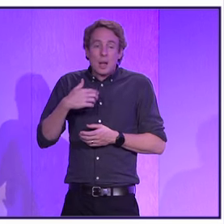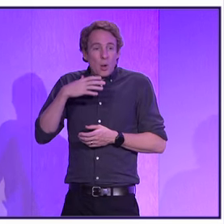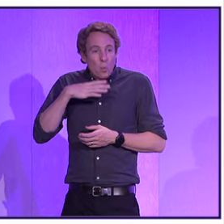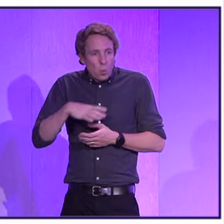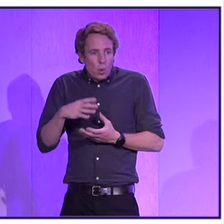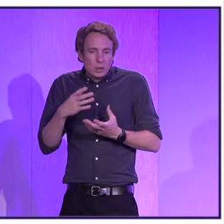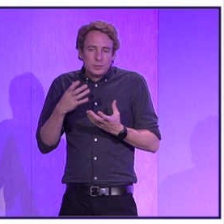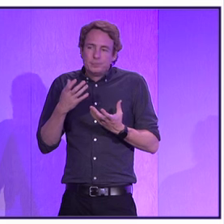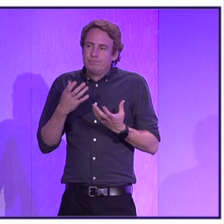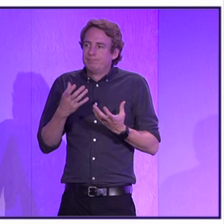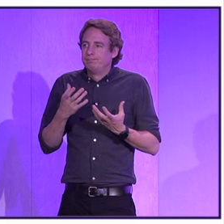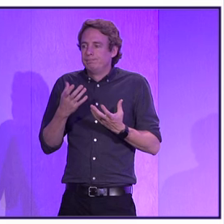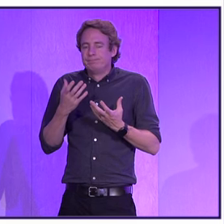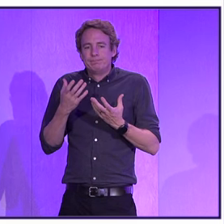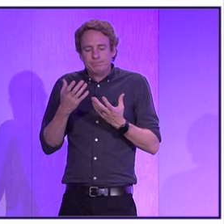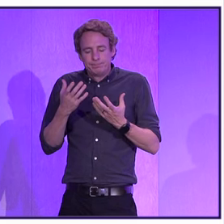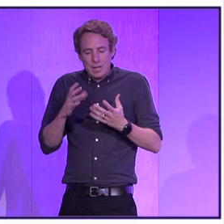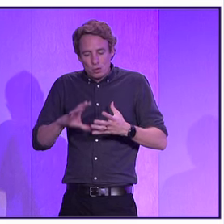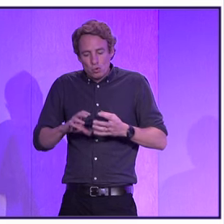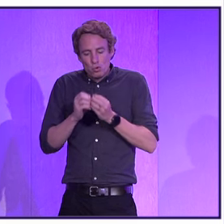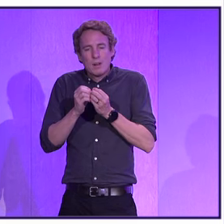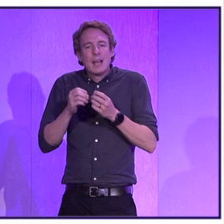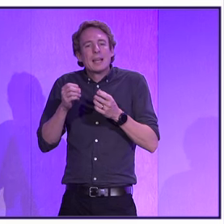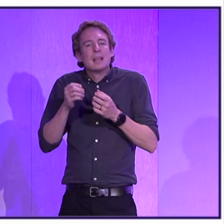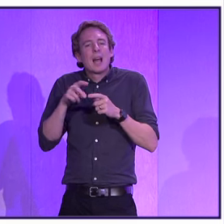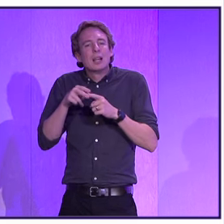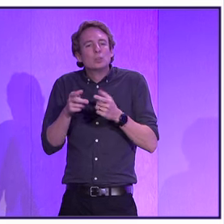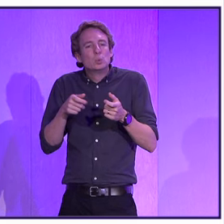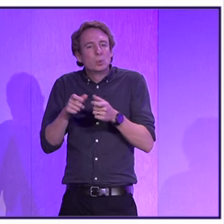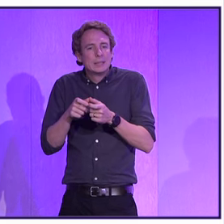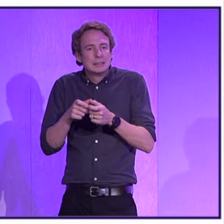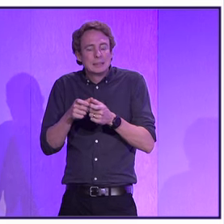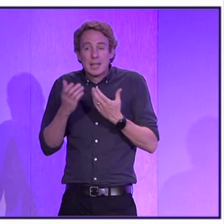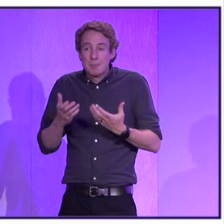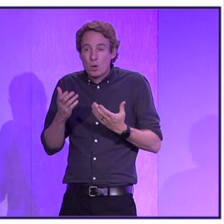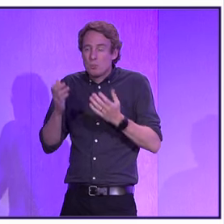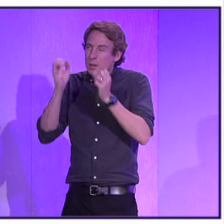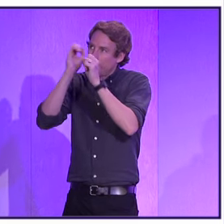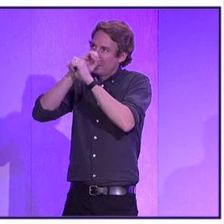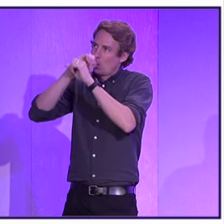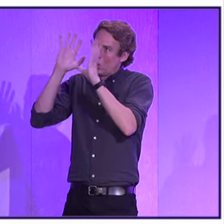is to kind of build a toolkit. This is just a concept at the moment, really.